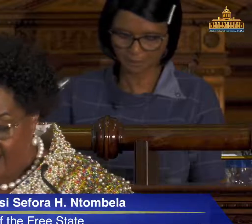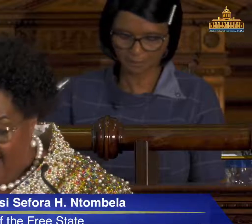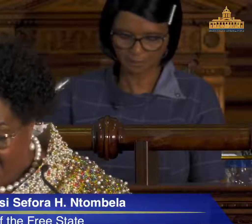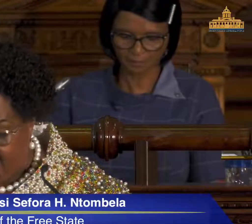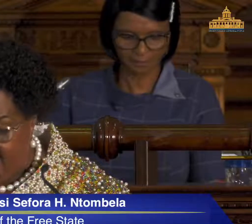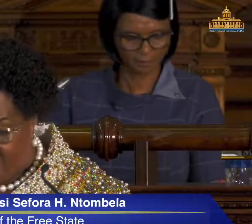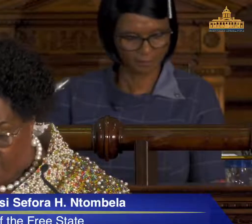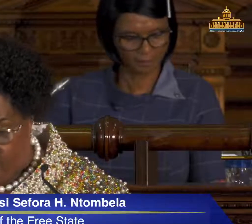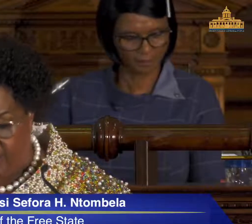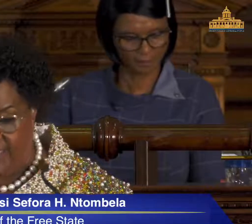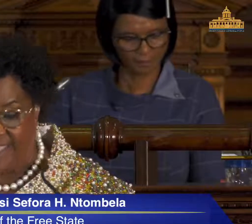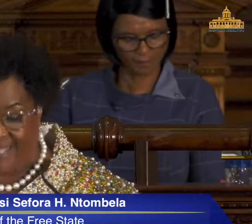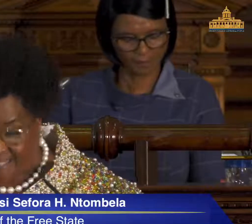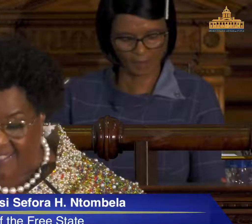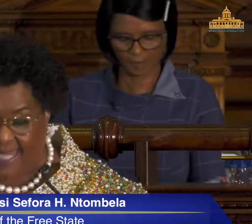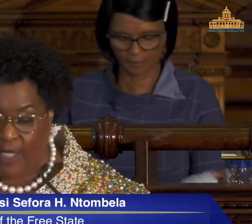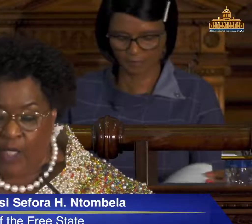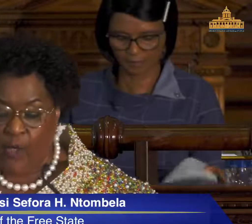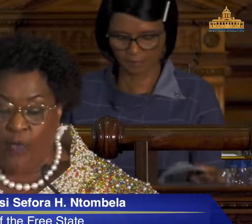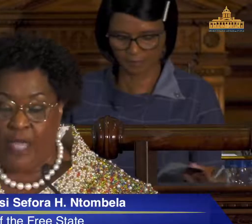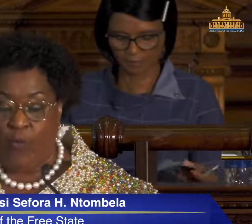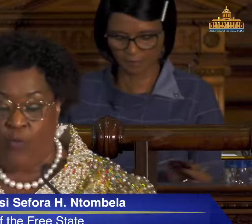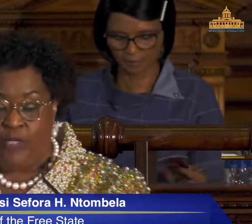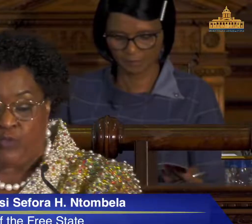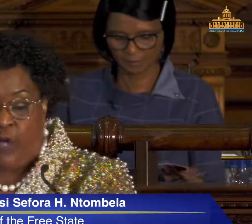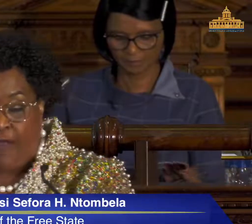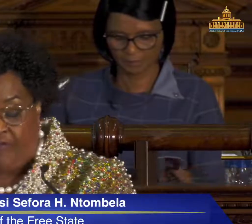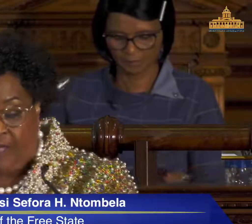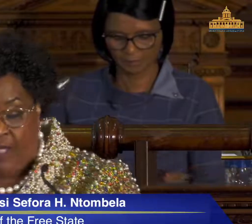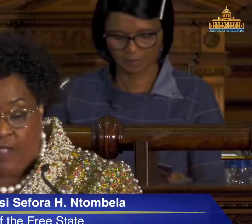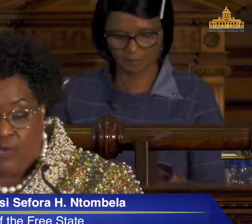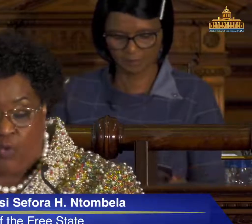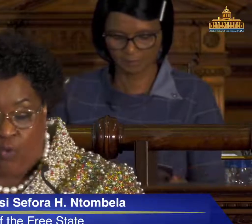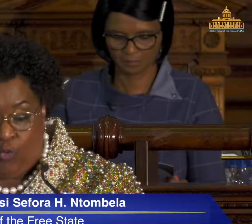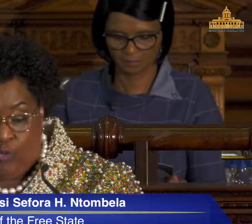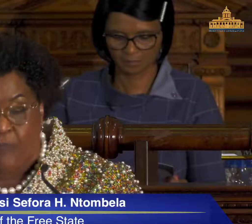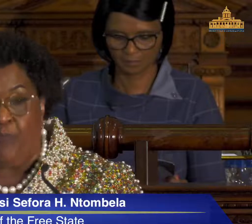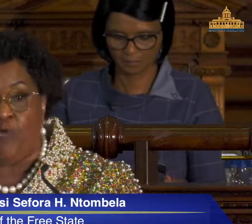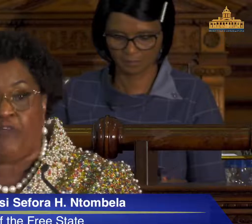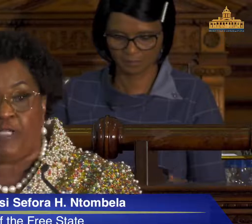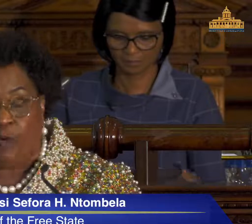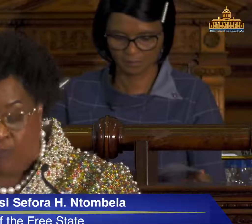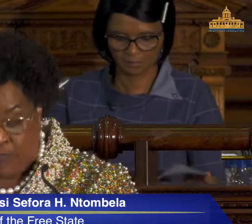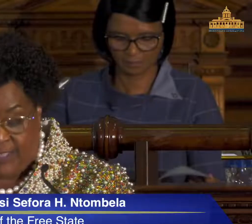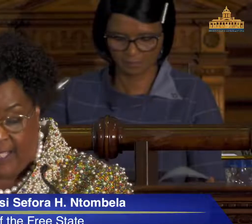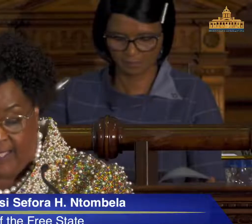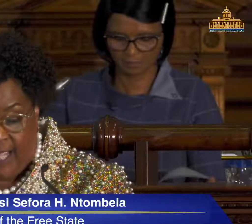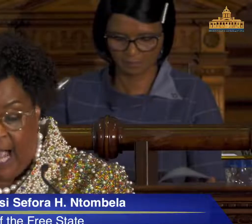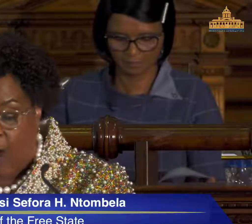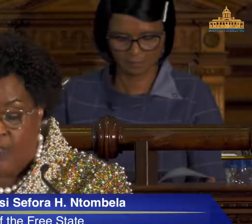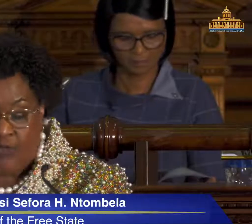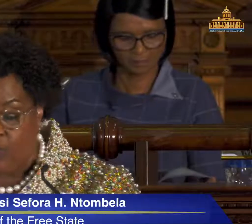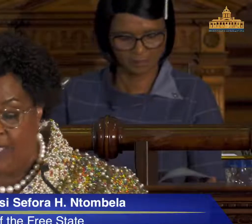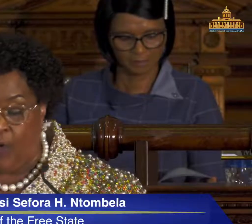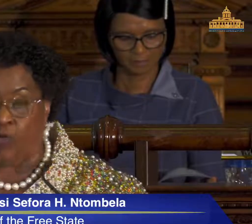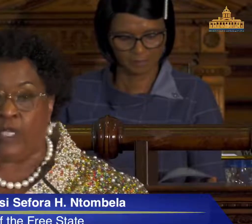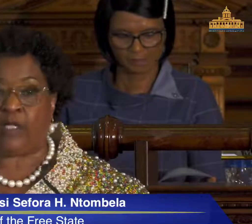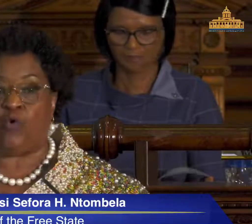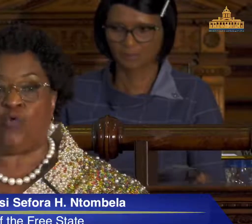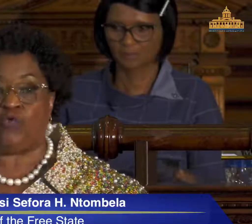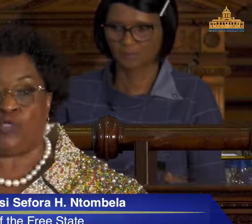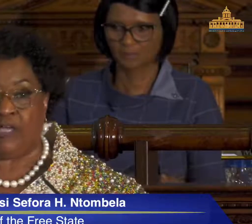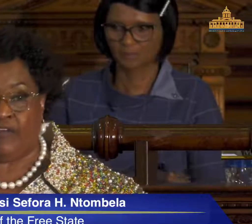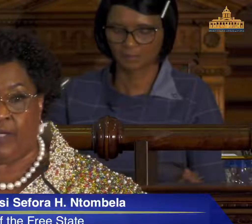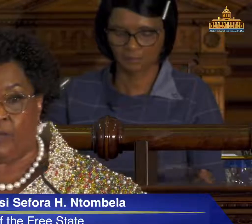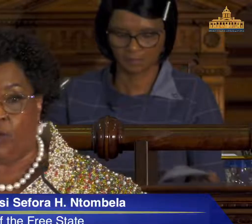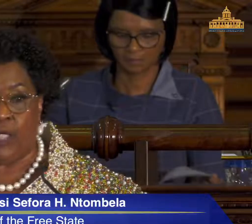monitoring and evaluation. This year, we are going to have to improve in our monitoring. Ha ona ntwele ya go tata